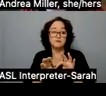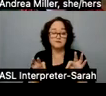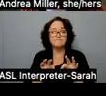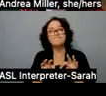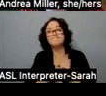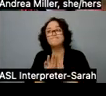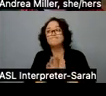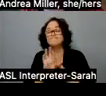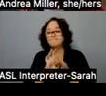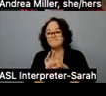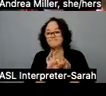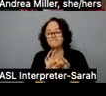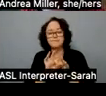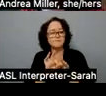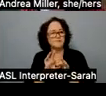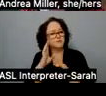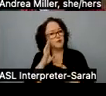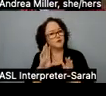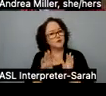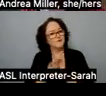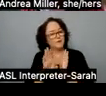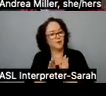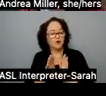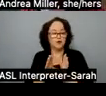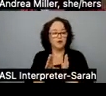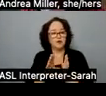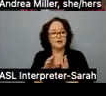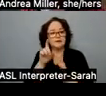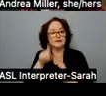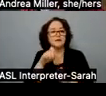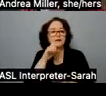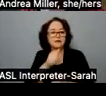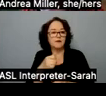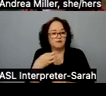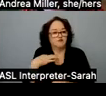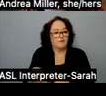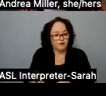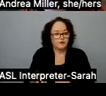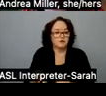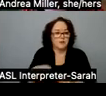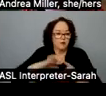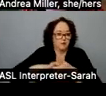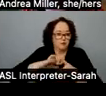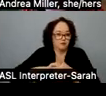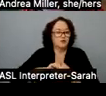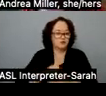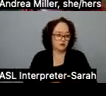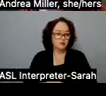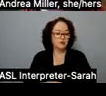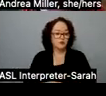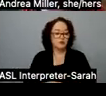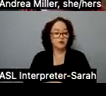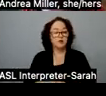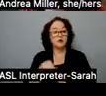if, the developer needs a nonprofit partner in order to be able to do a tax credit development. So if you make yourself